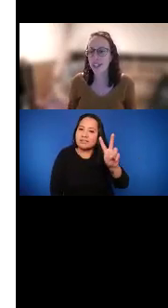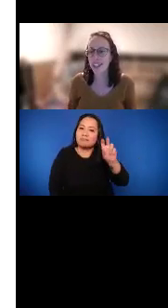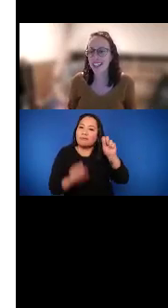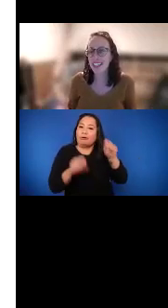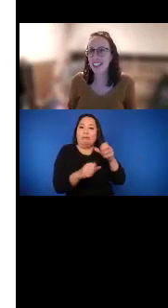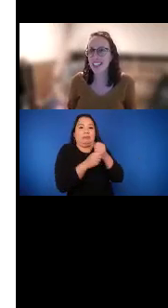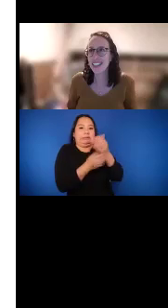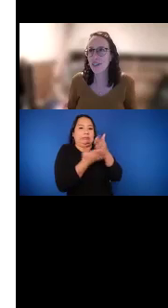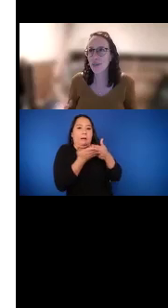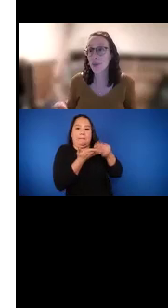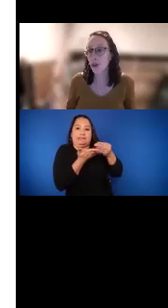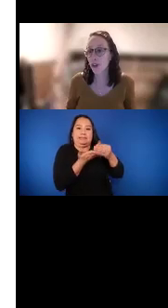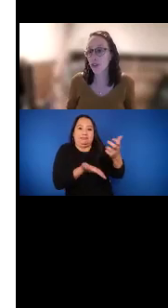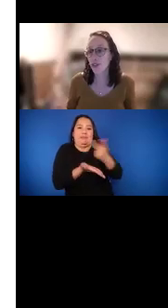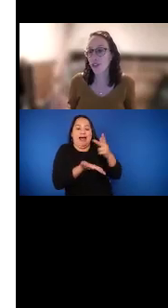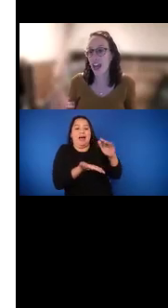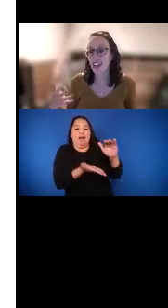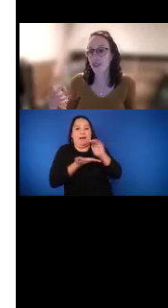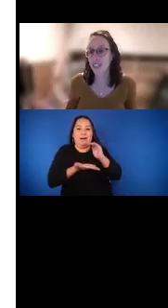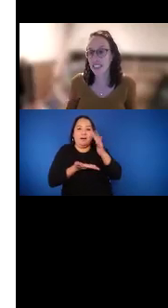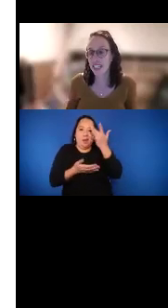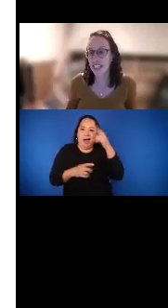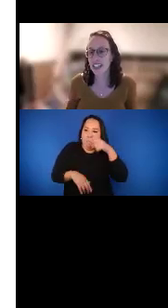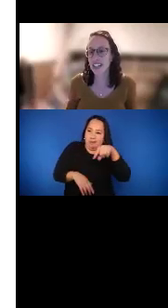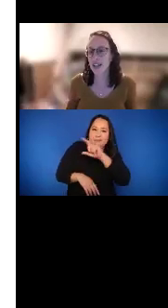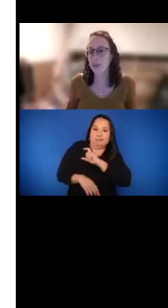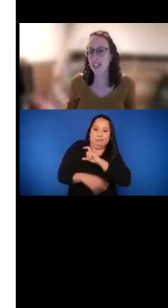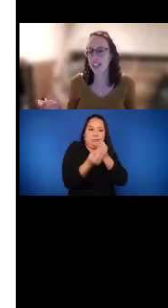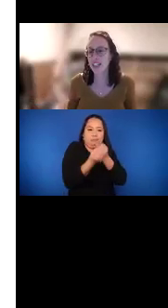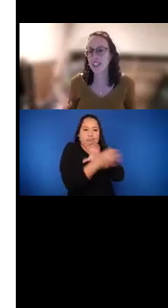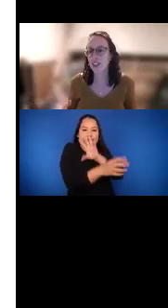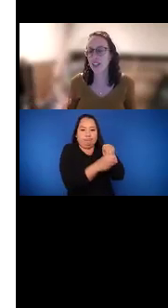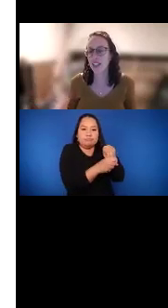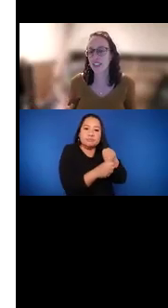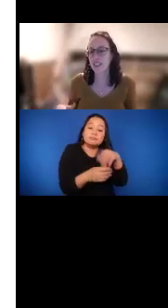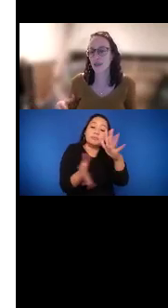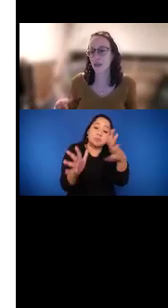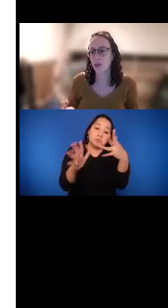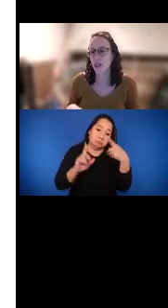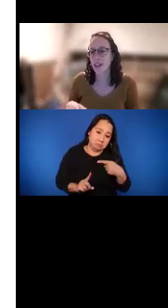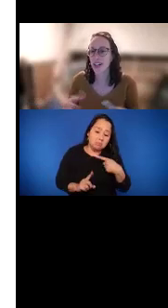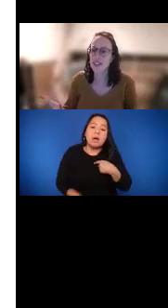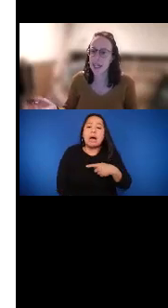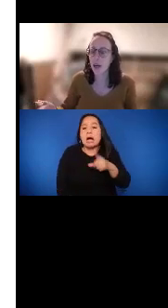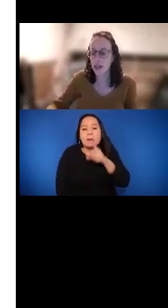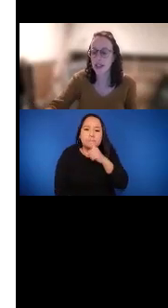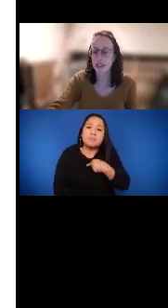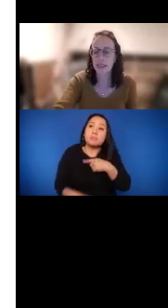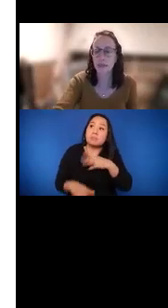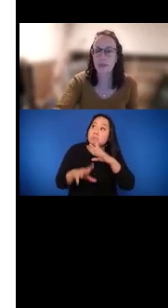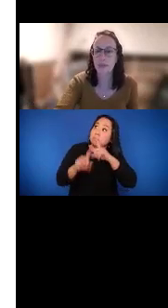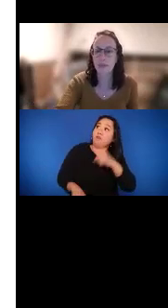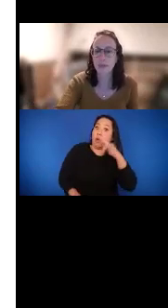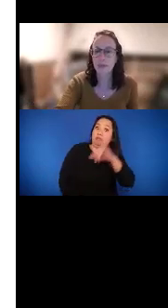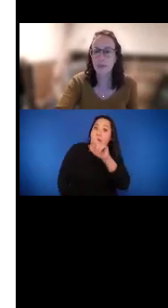I wouldn't report for that reason, but it is a good idea to report to help